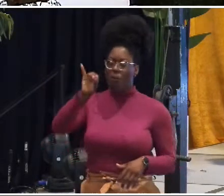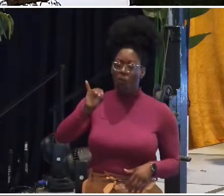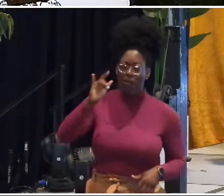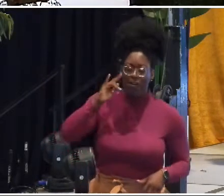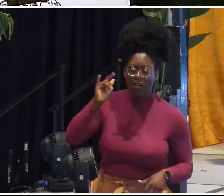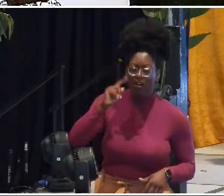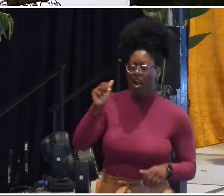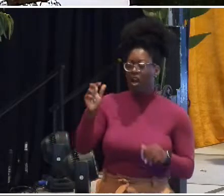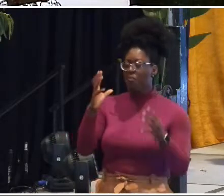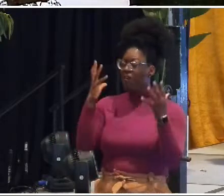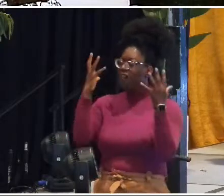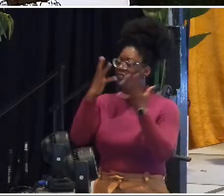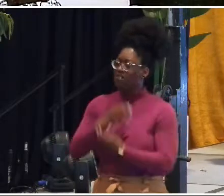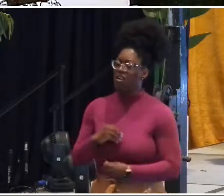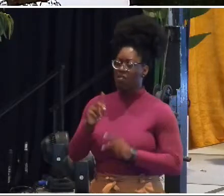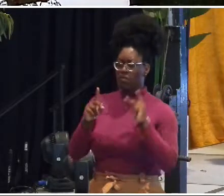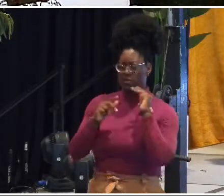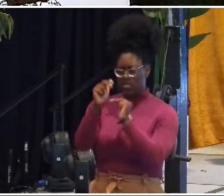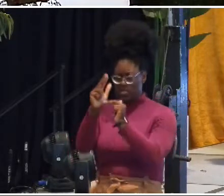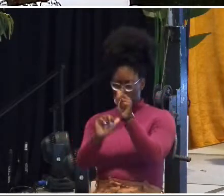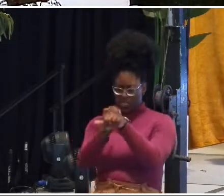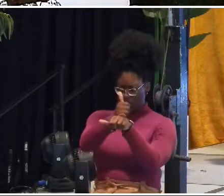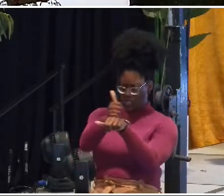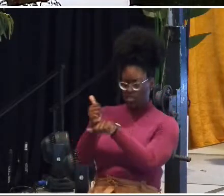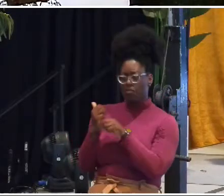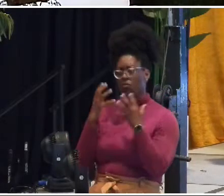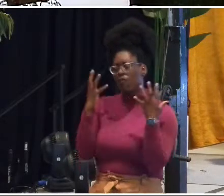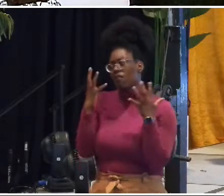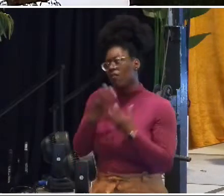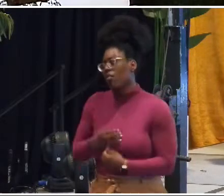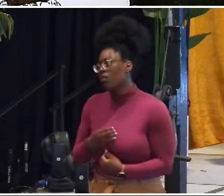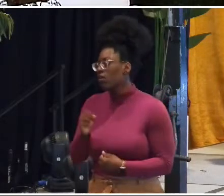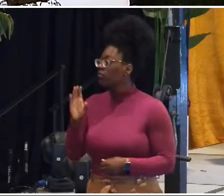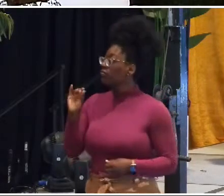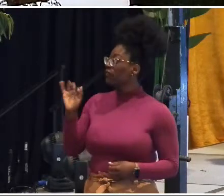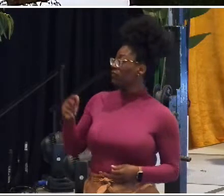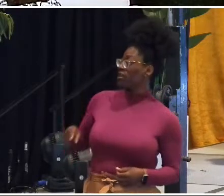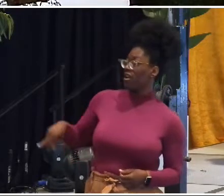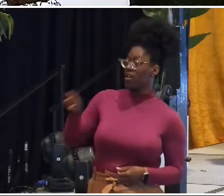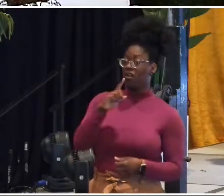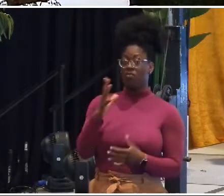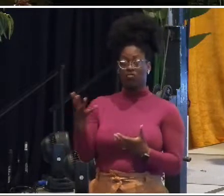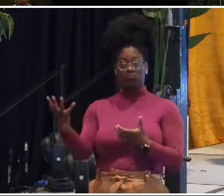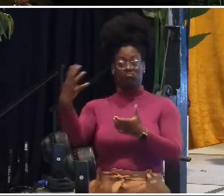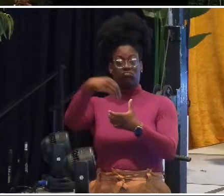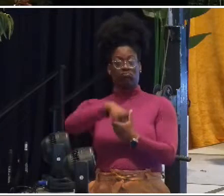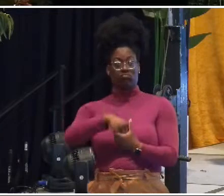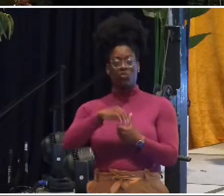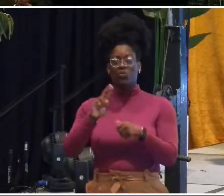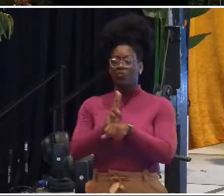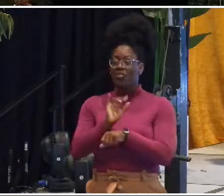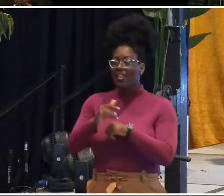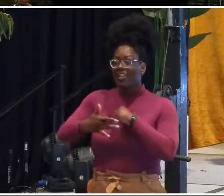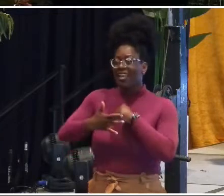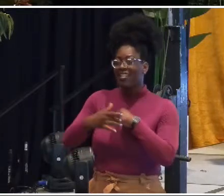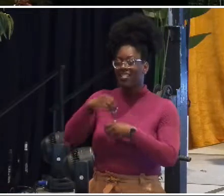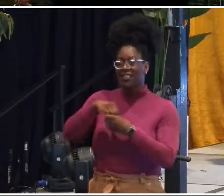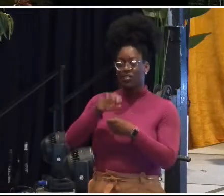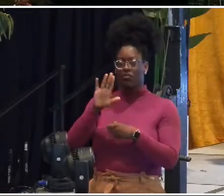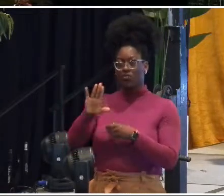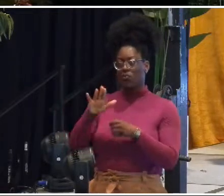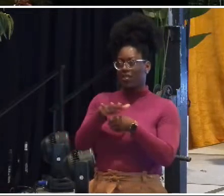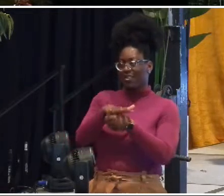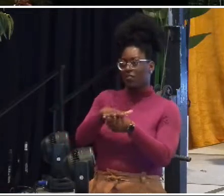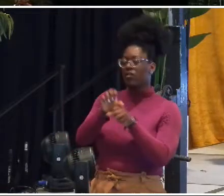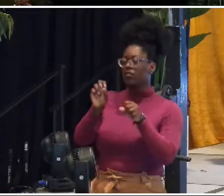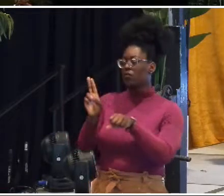actually participated. So if you want to get involved or utilize that technology in your own neighborhoods, you can use that QR code.